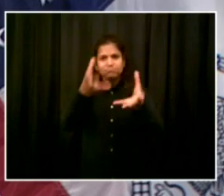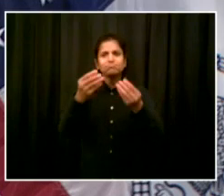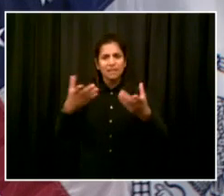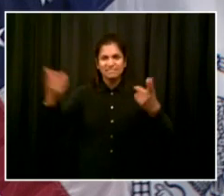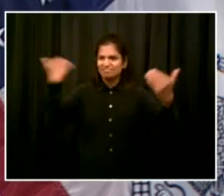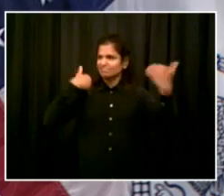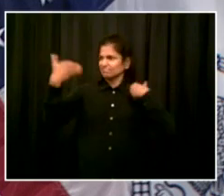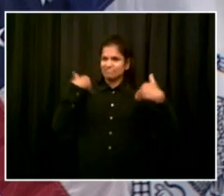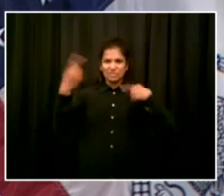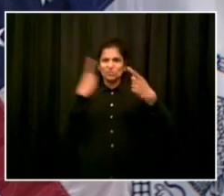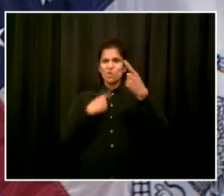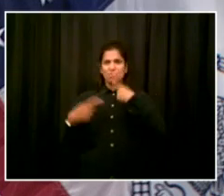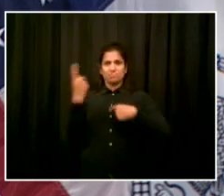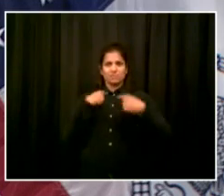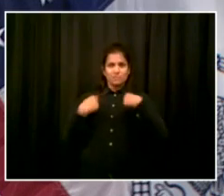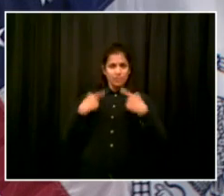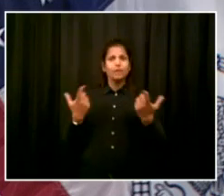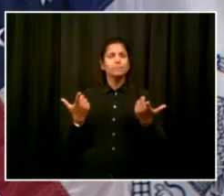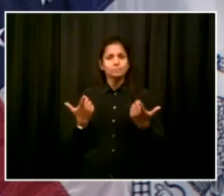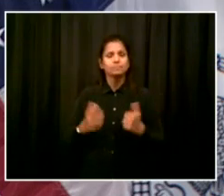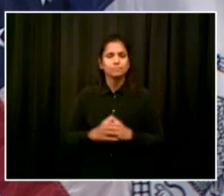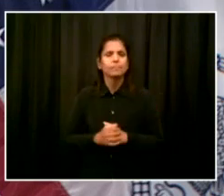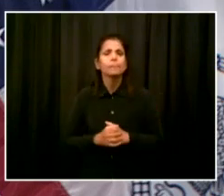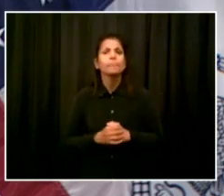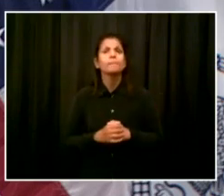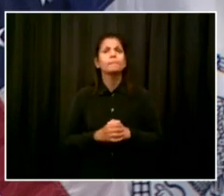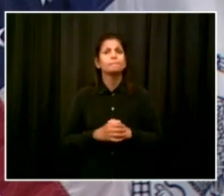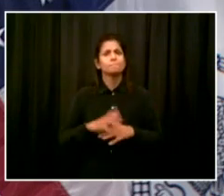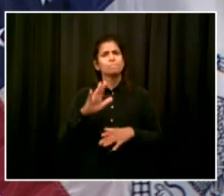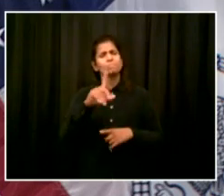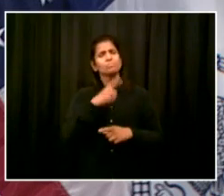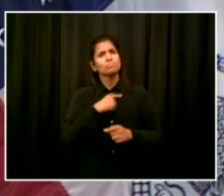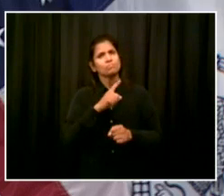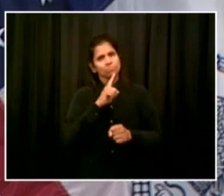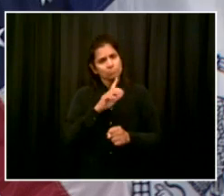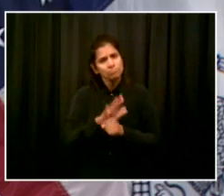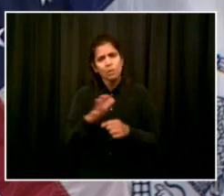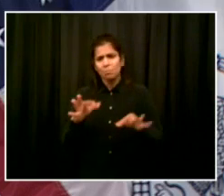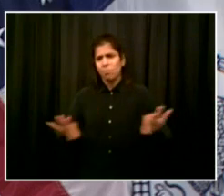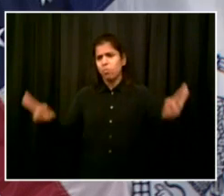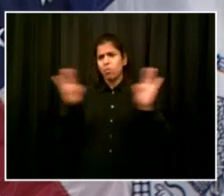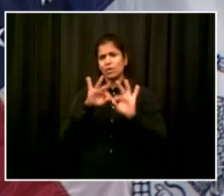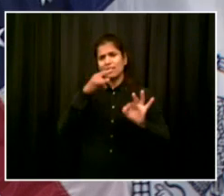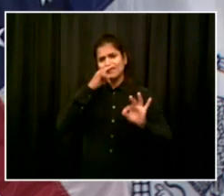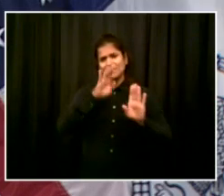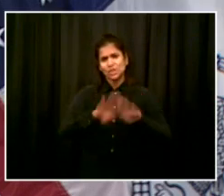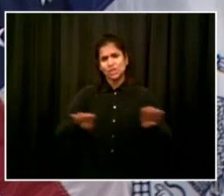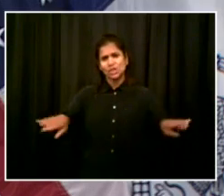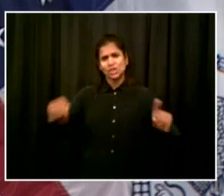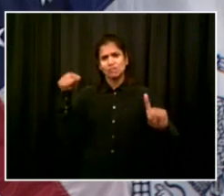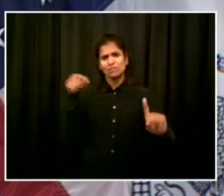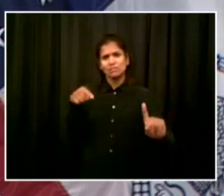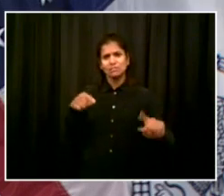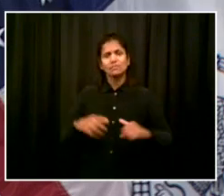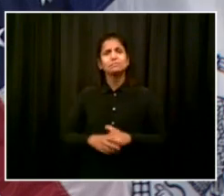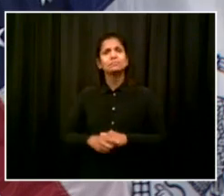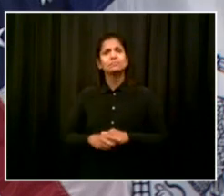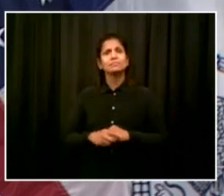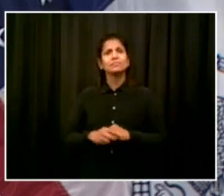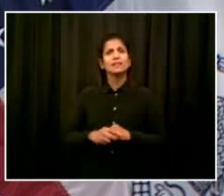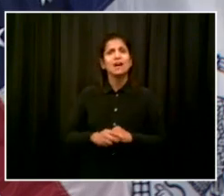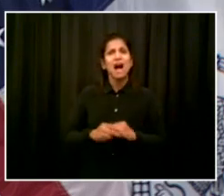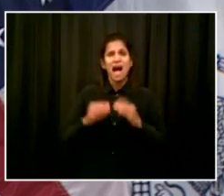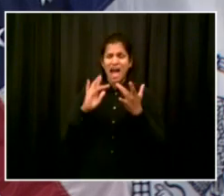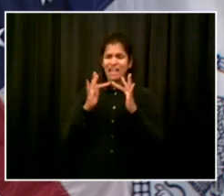go back, because they're devoted to the kids. And they know the kids just can't get as good an education remotely. But yes, we want to hear